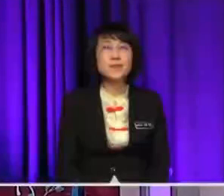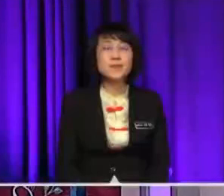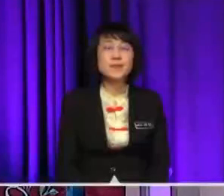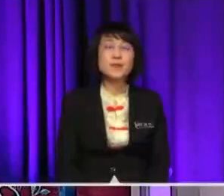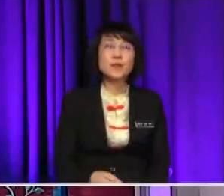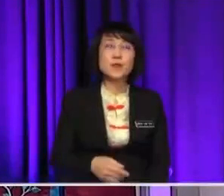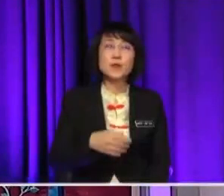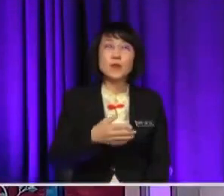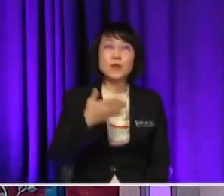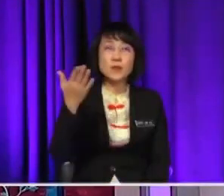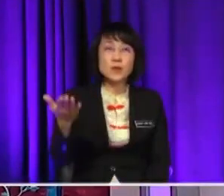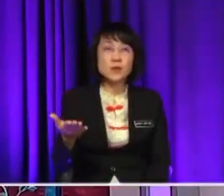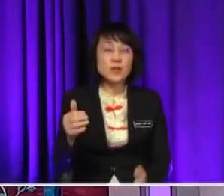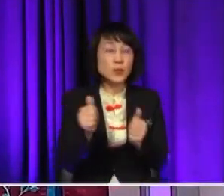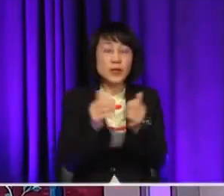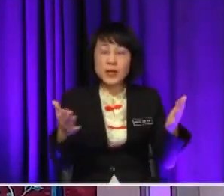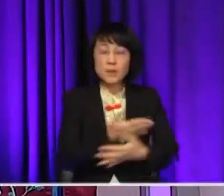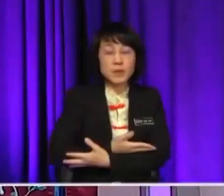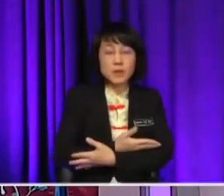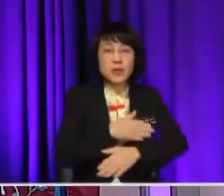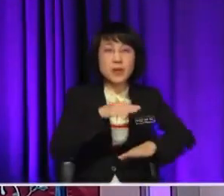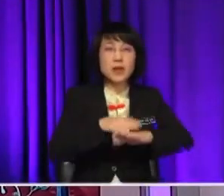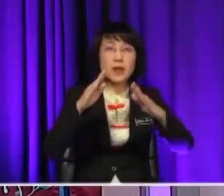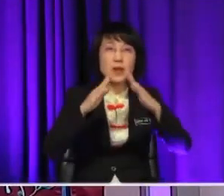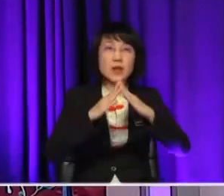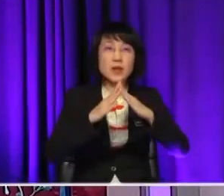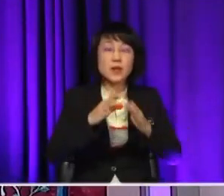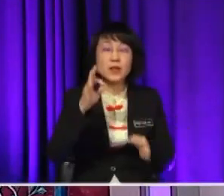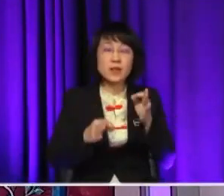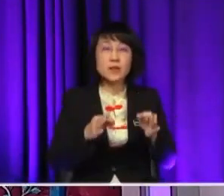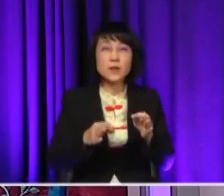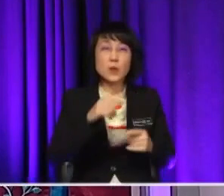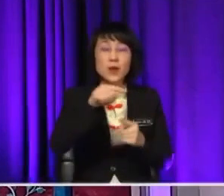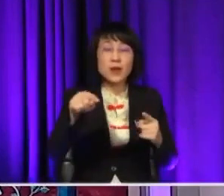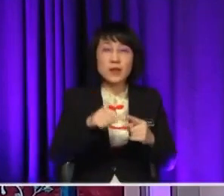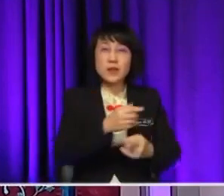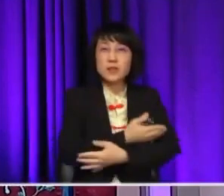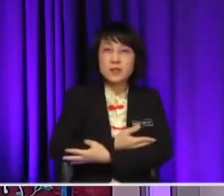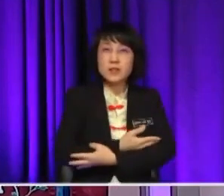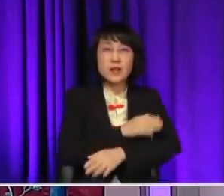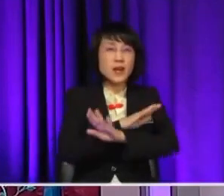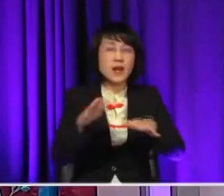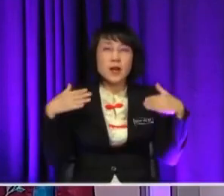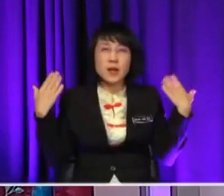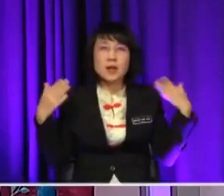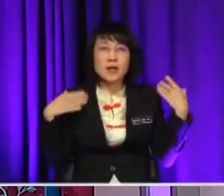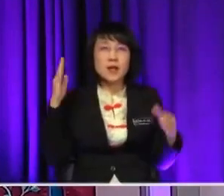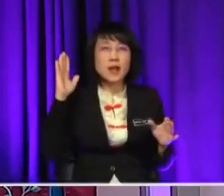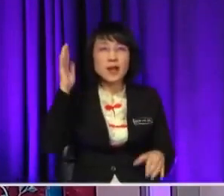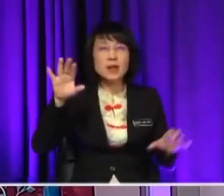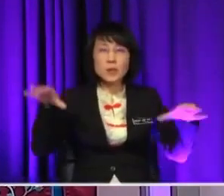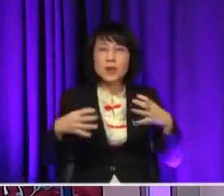home, especially if the child is unhappy, the child is going to make a lot of noise.